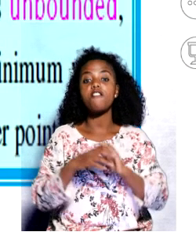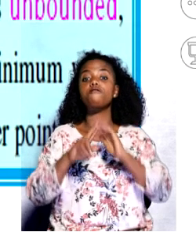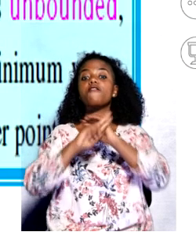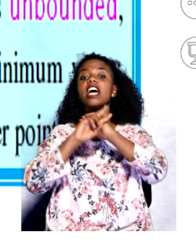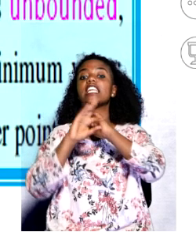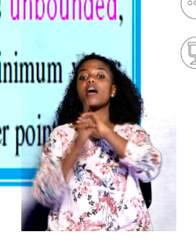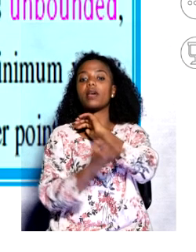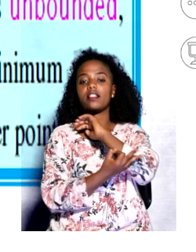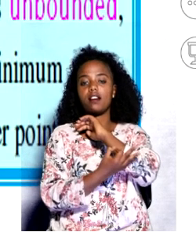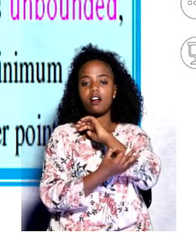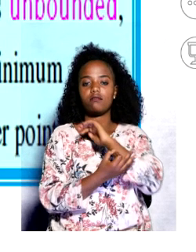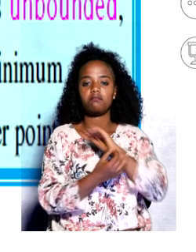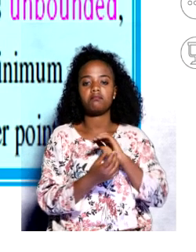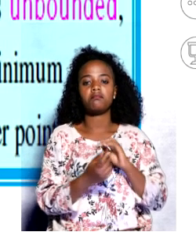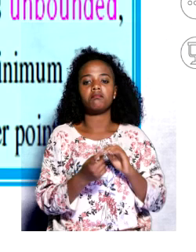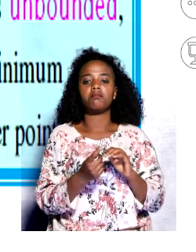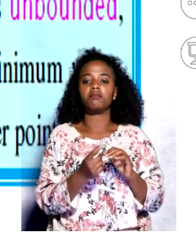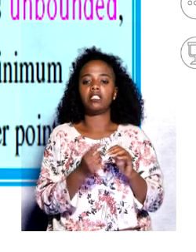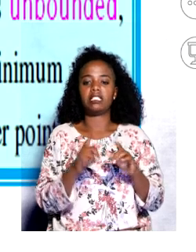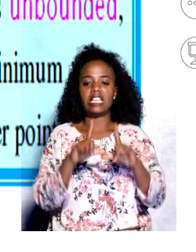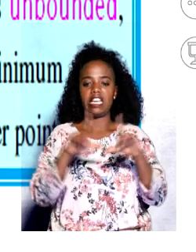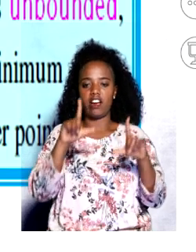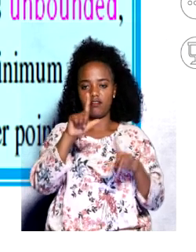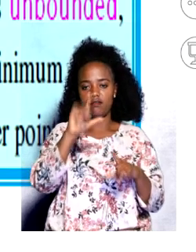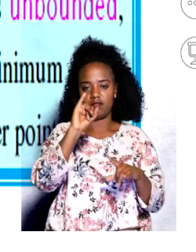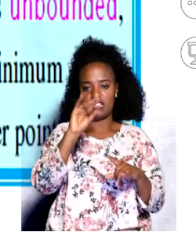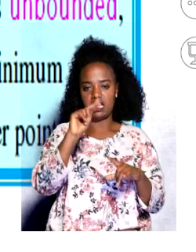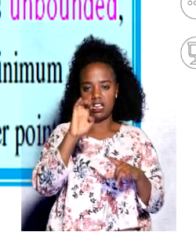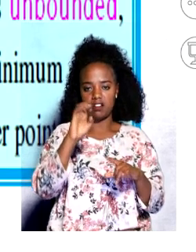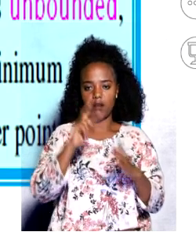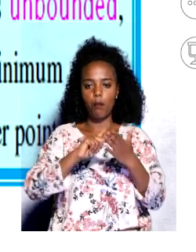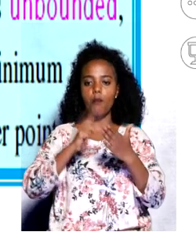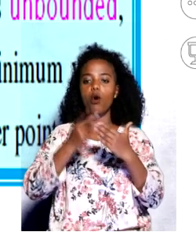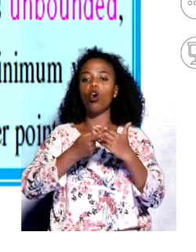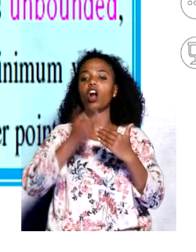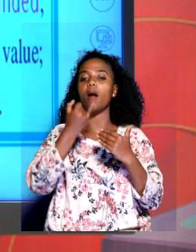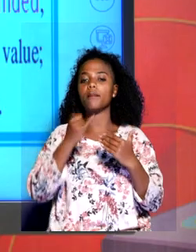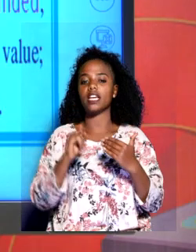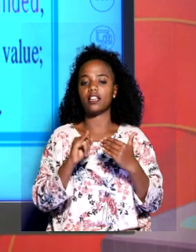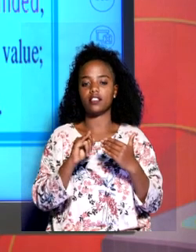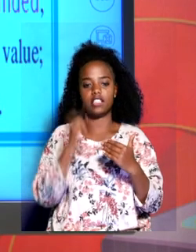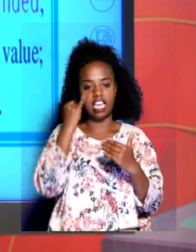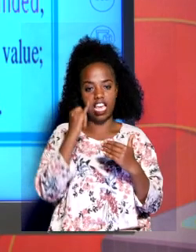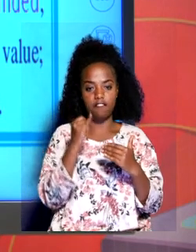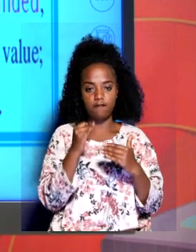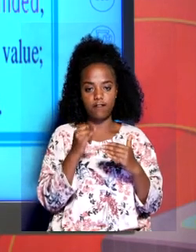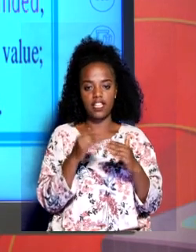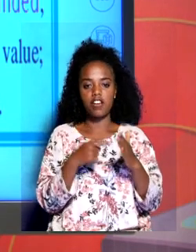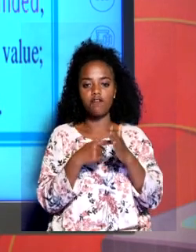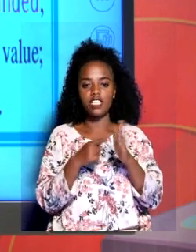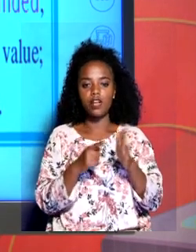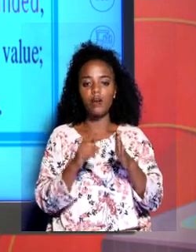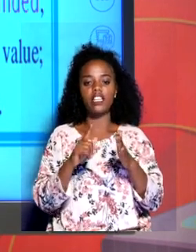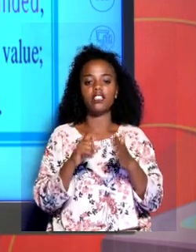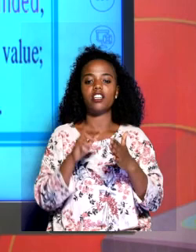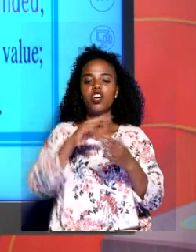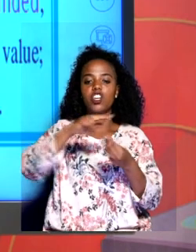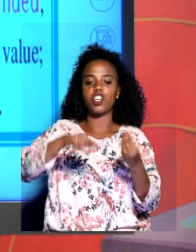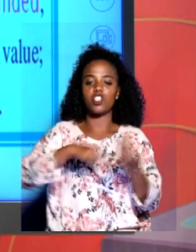Fundamental theorem of linear programming. If feasible region of a linear programming